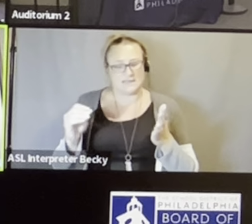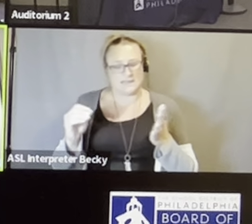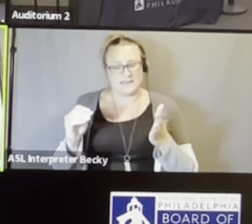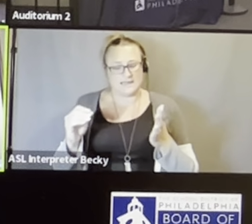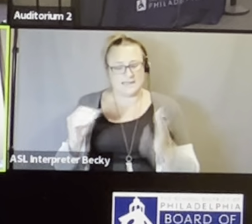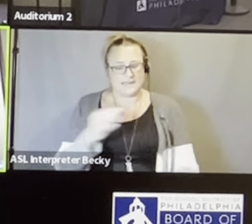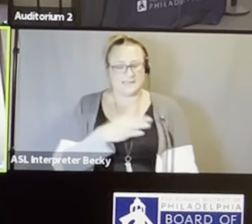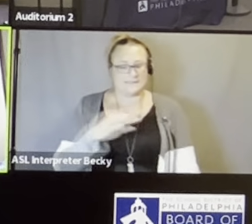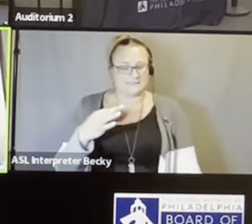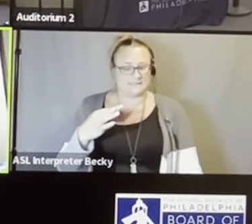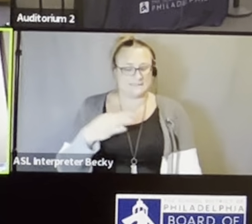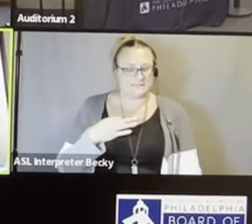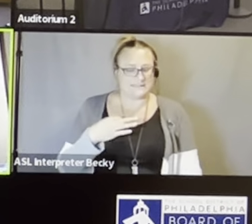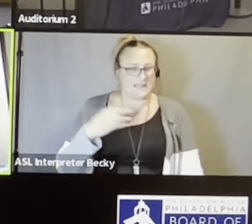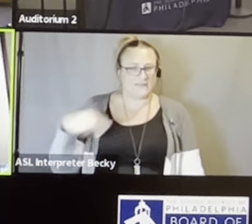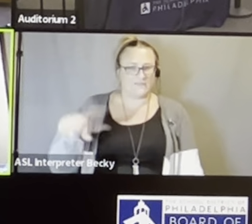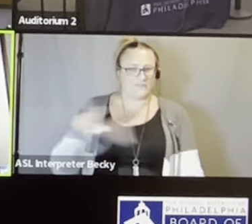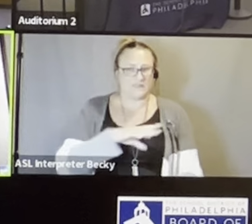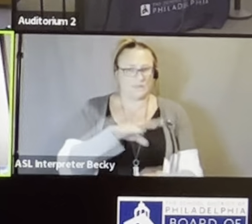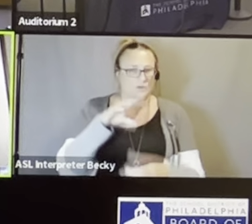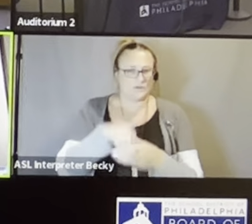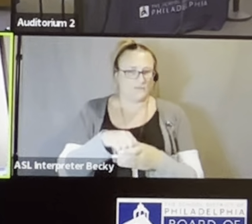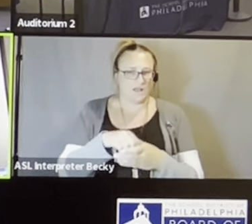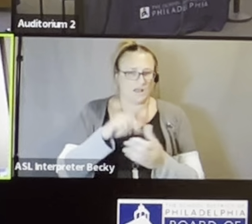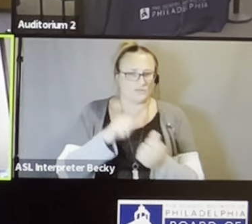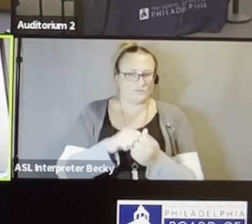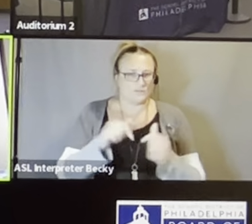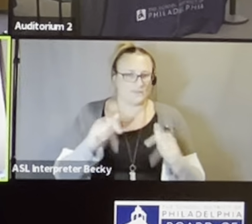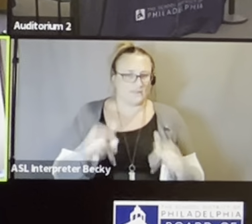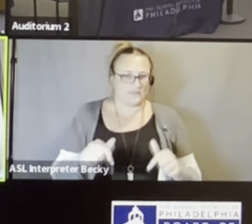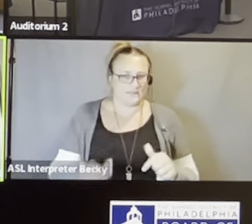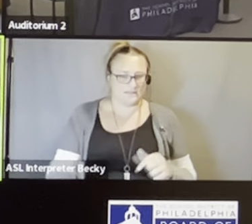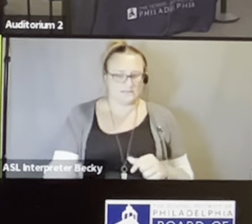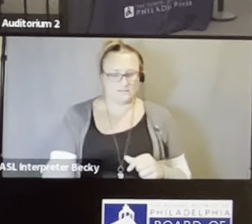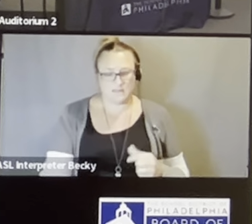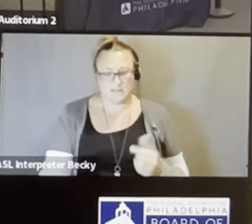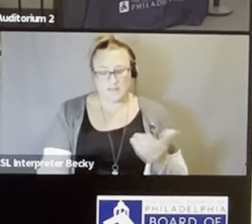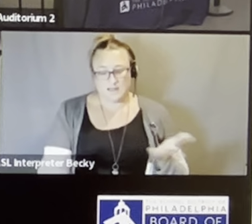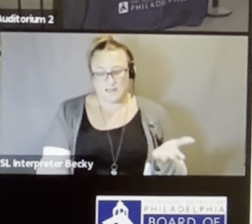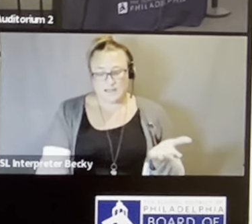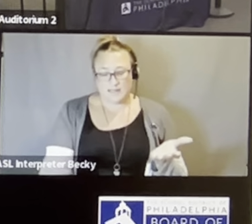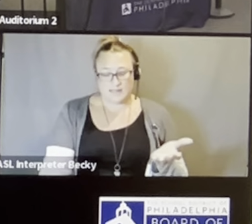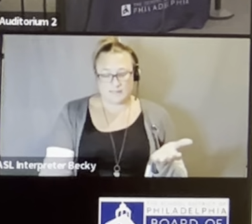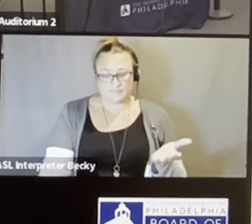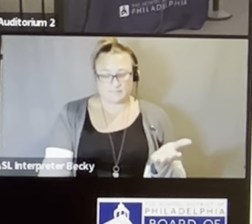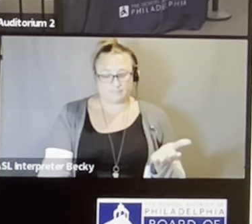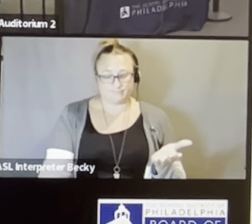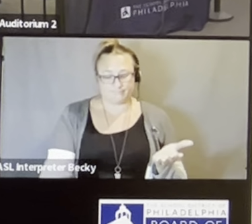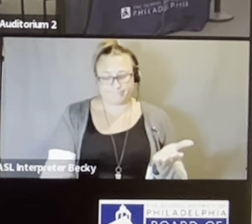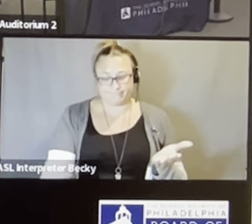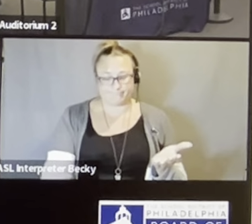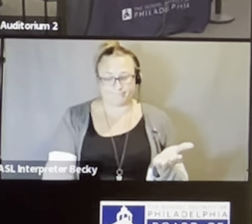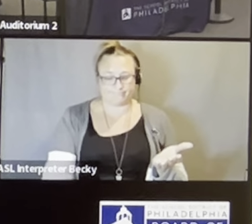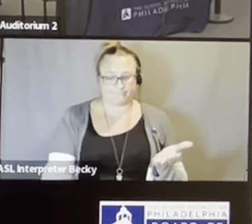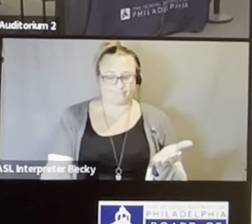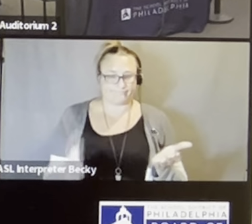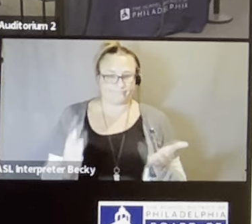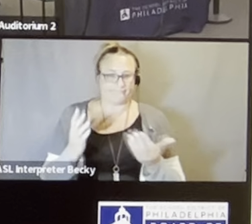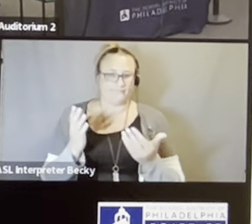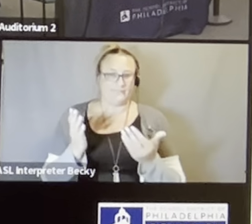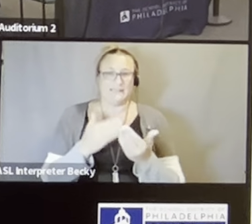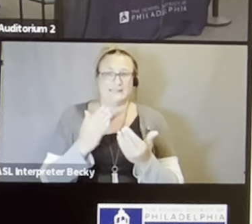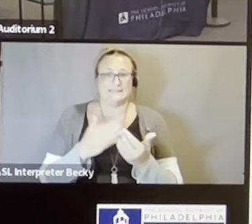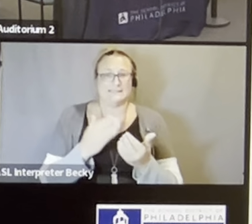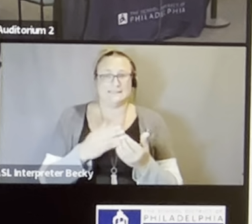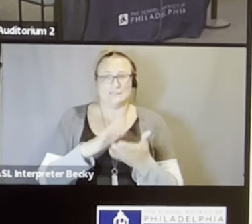and staff that had nothing to do with this. It's easy to be the win the blue ribbon when you're picking the blue